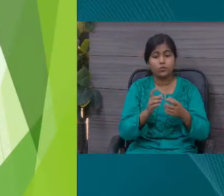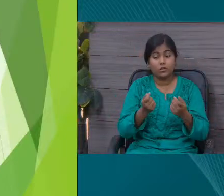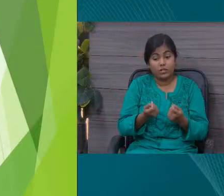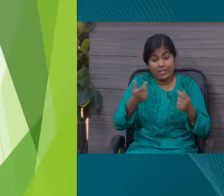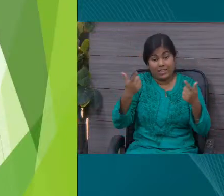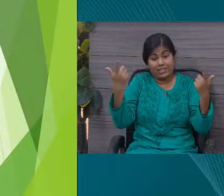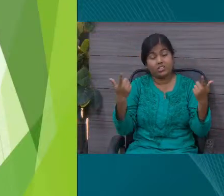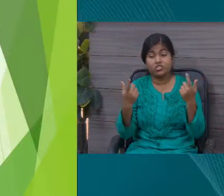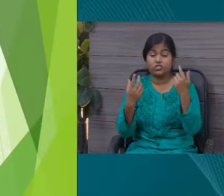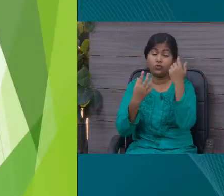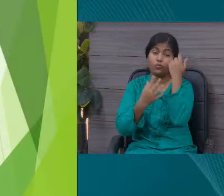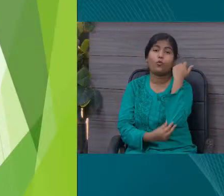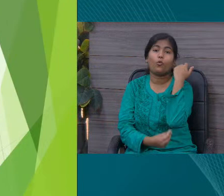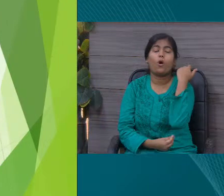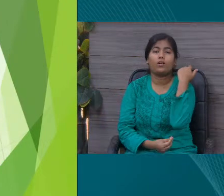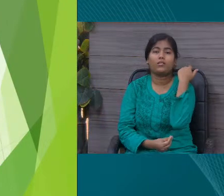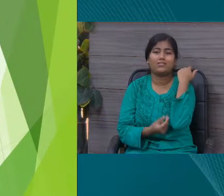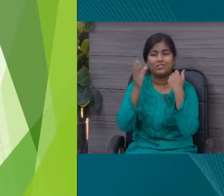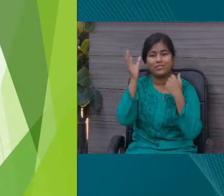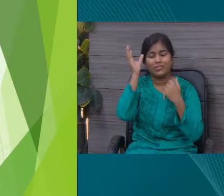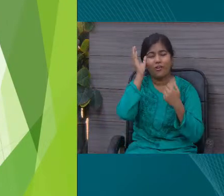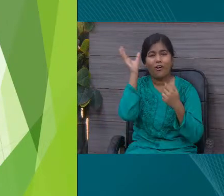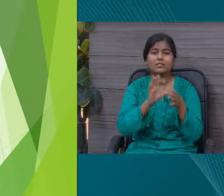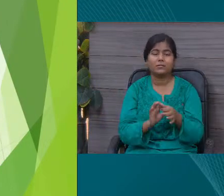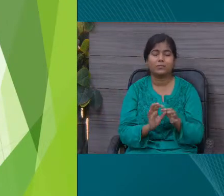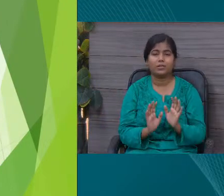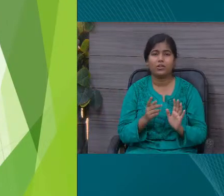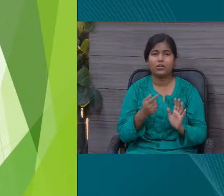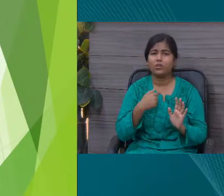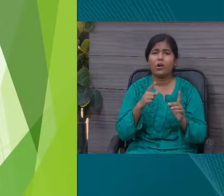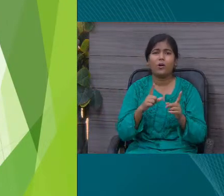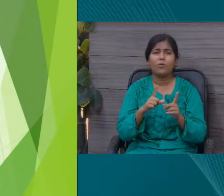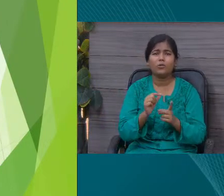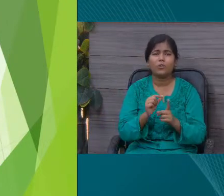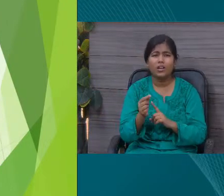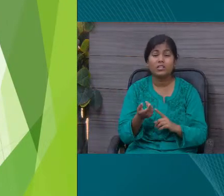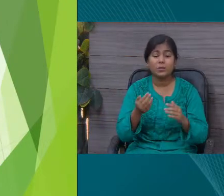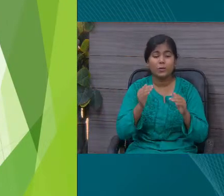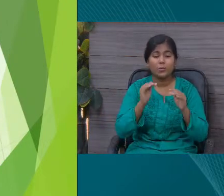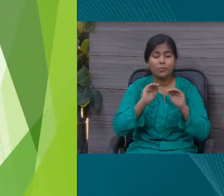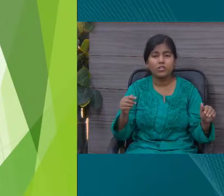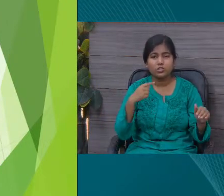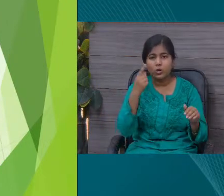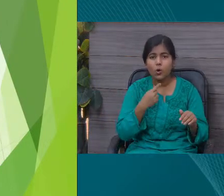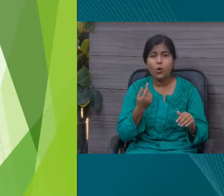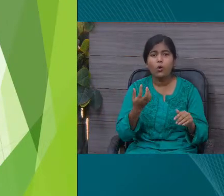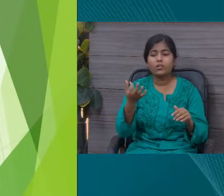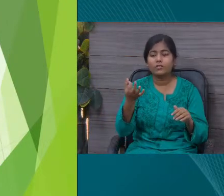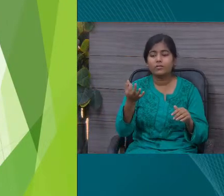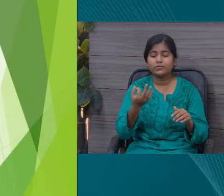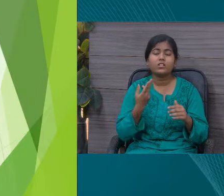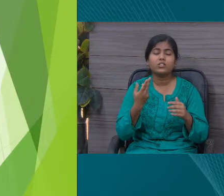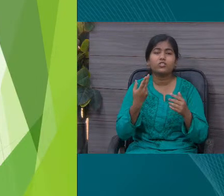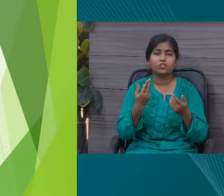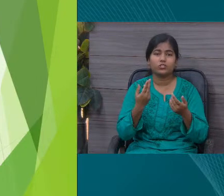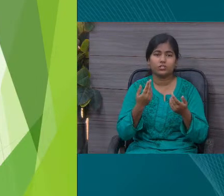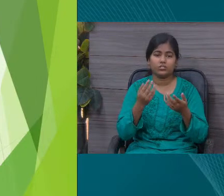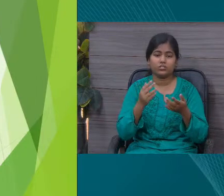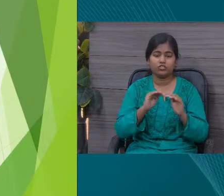It is a concept of rich and poor. So what we can do for children with visual impairment is that we can have a